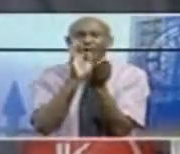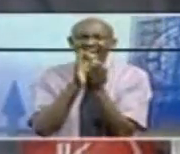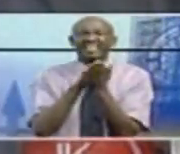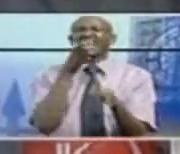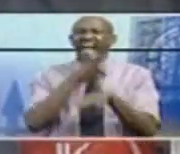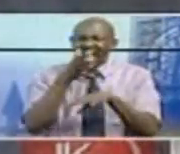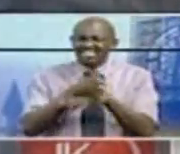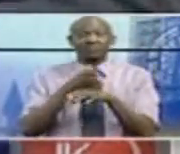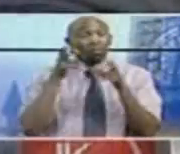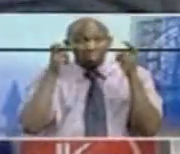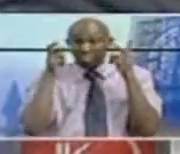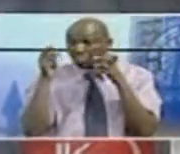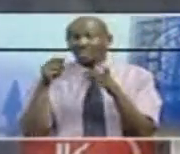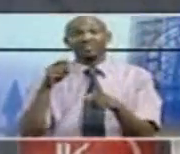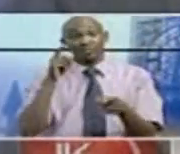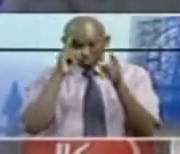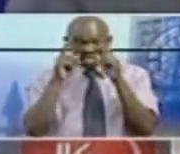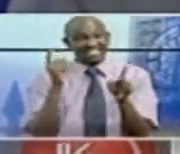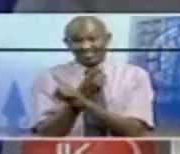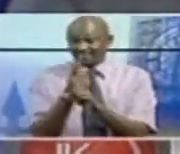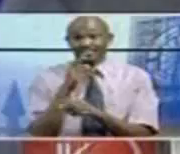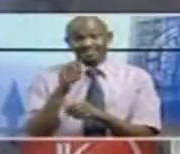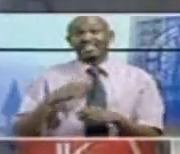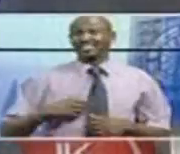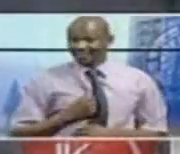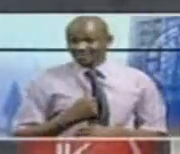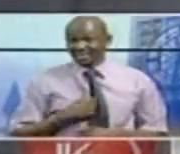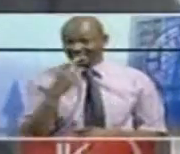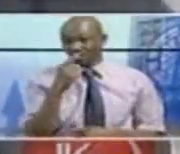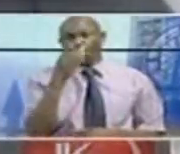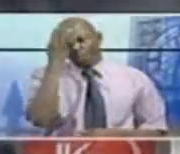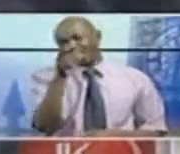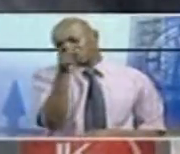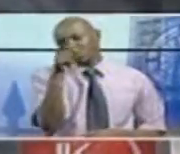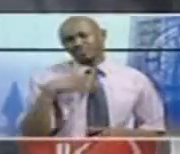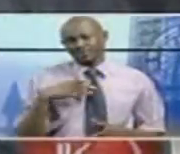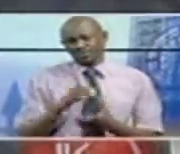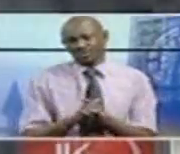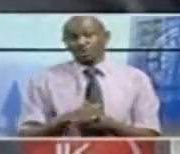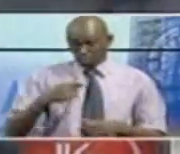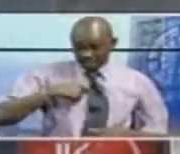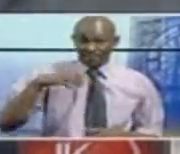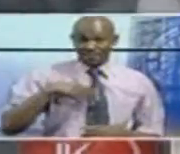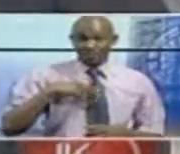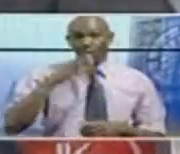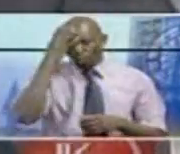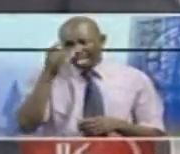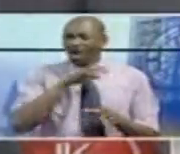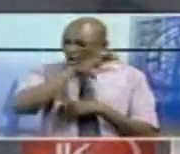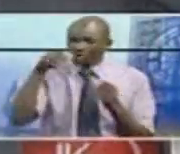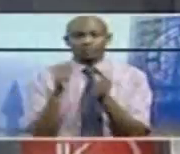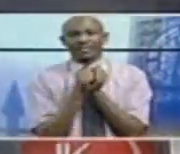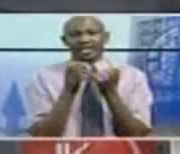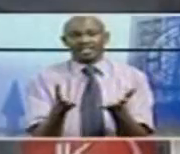lies, and ethnic bigotry. Jeff, why are you people, why are we